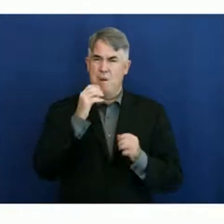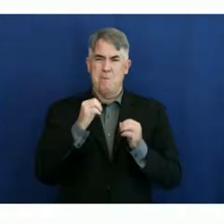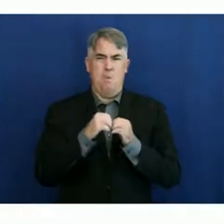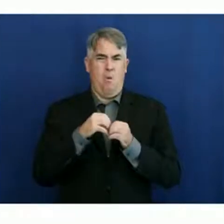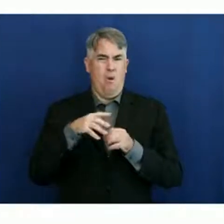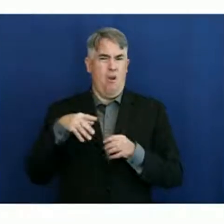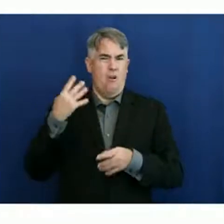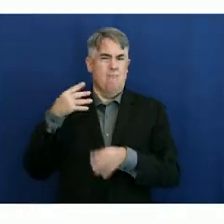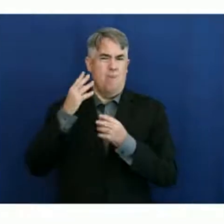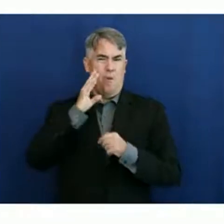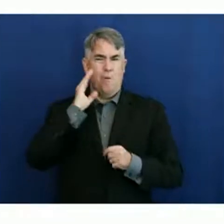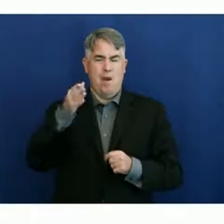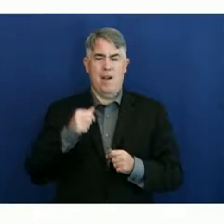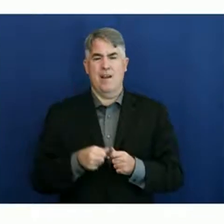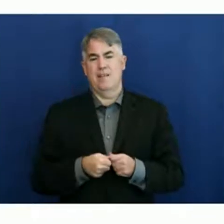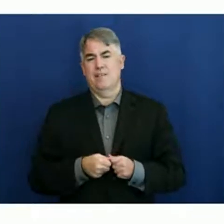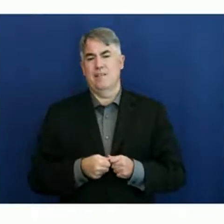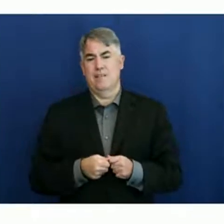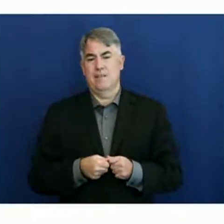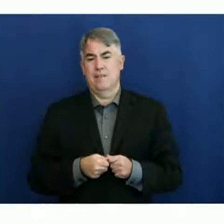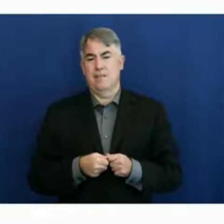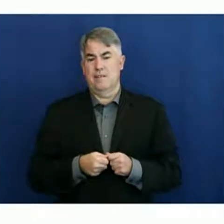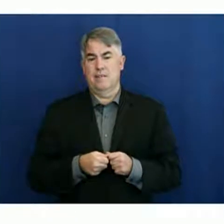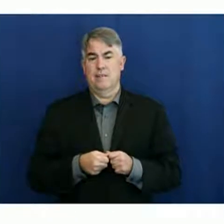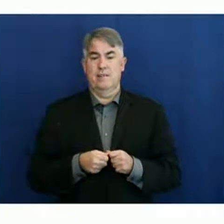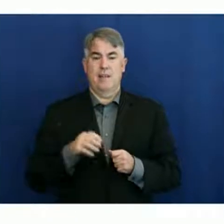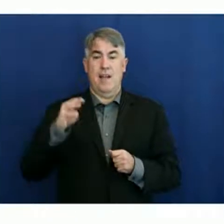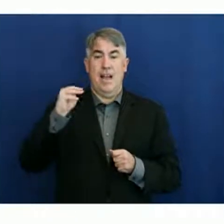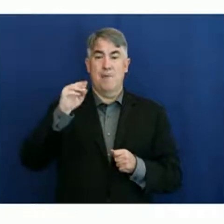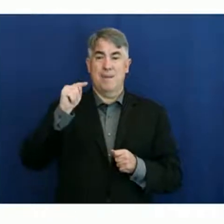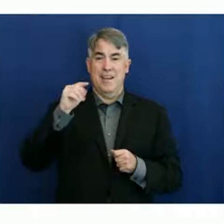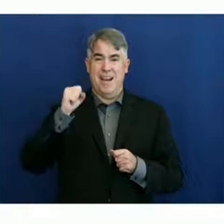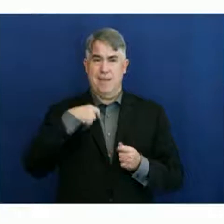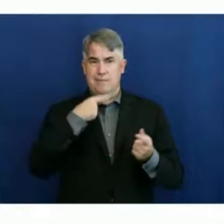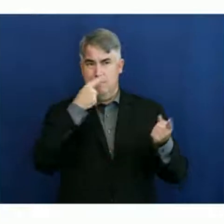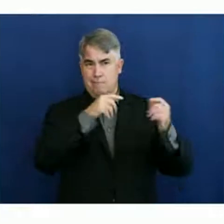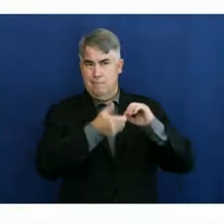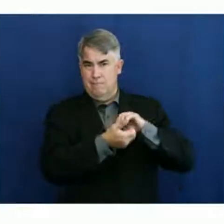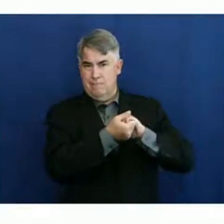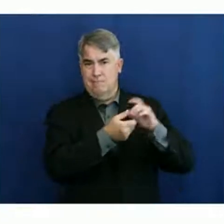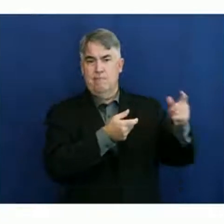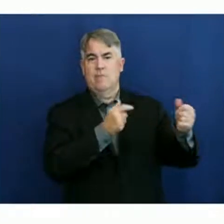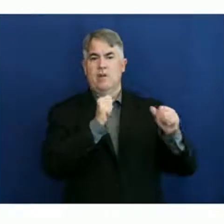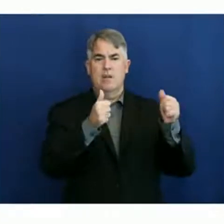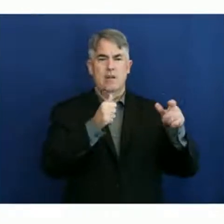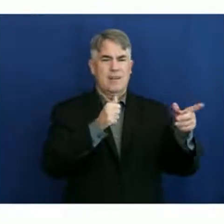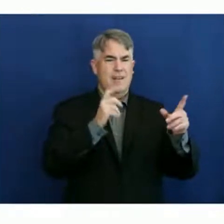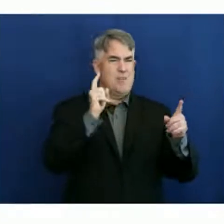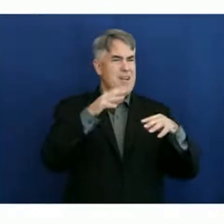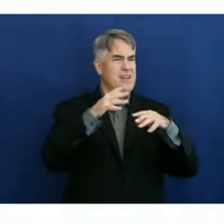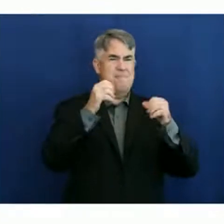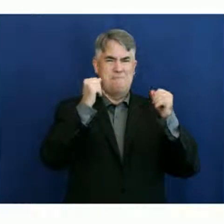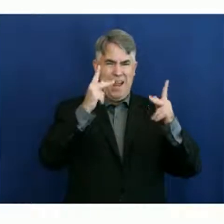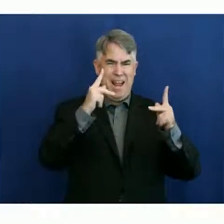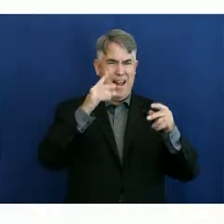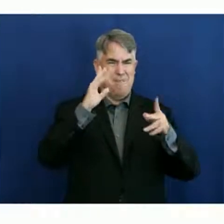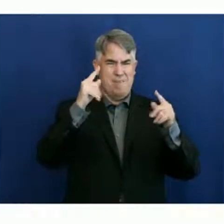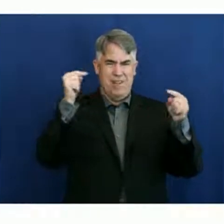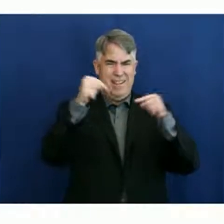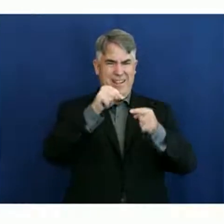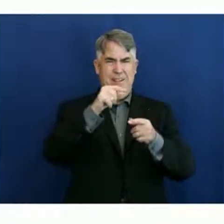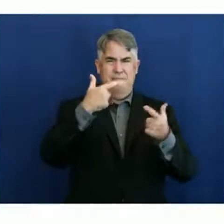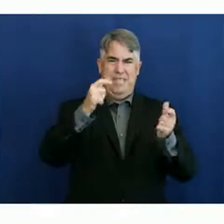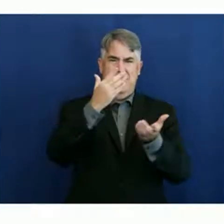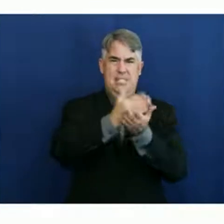with MTS, a number of other places. And so we think this is an opportunity where we can take a site into the community, into high traffic